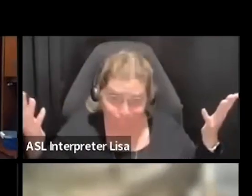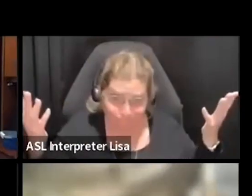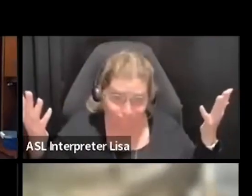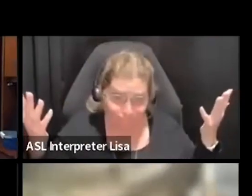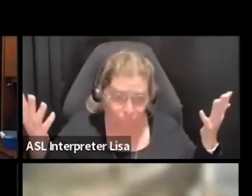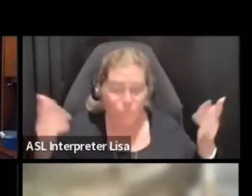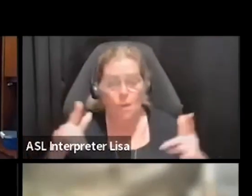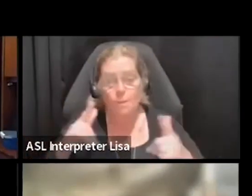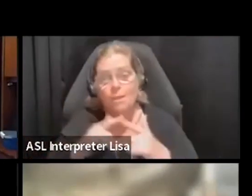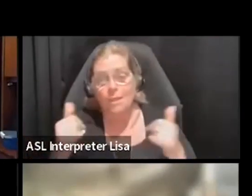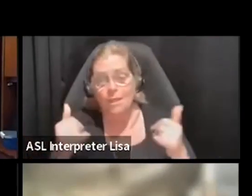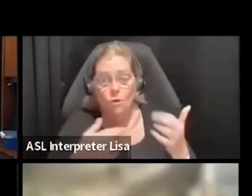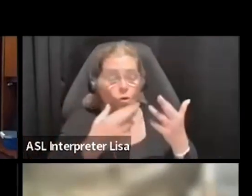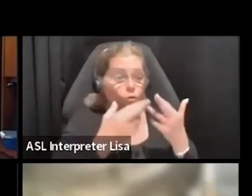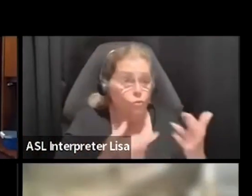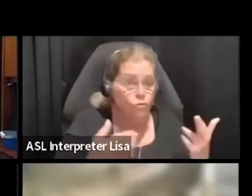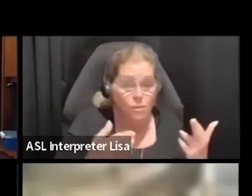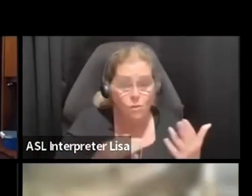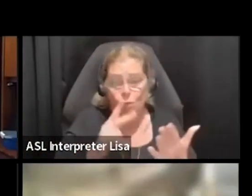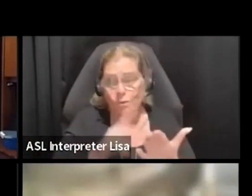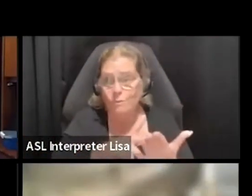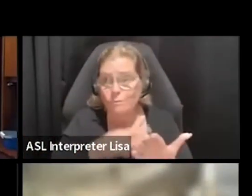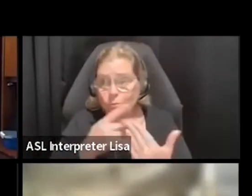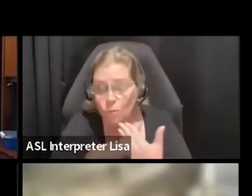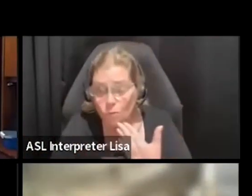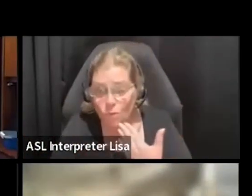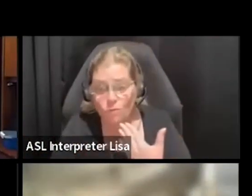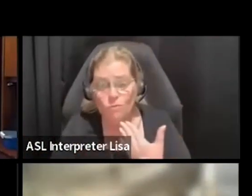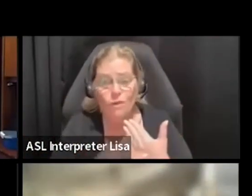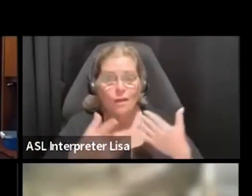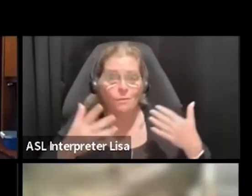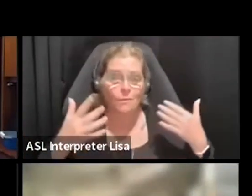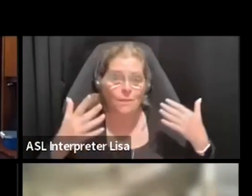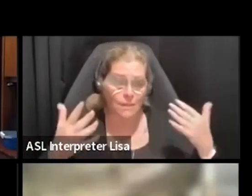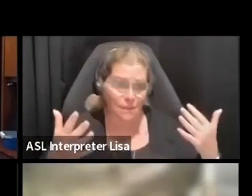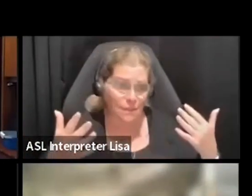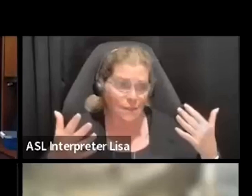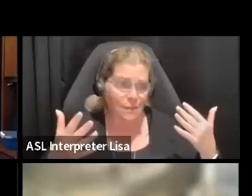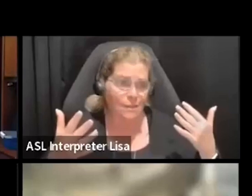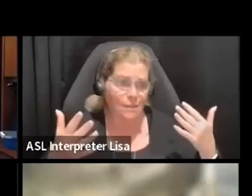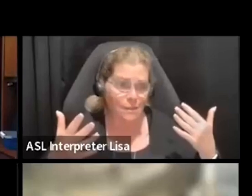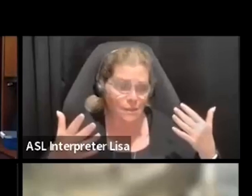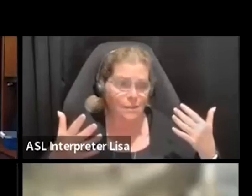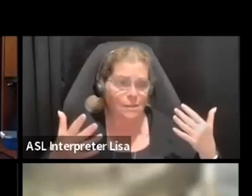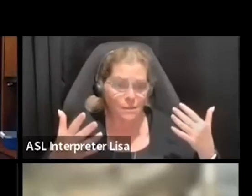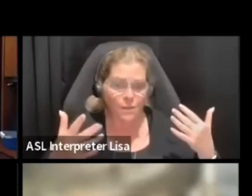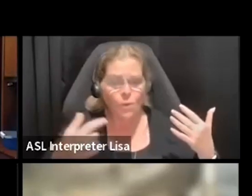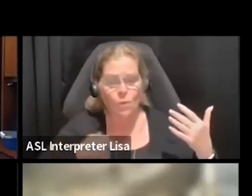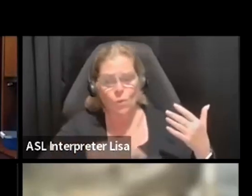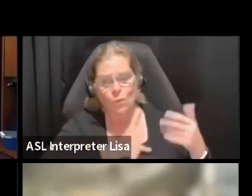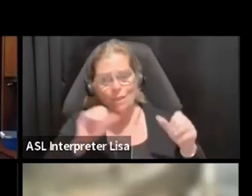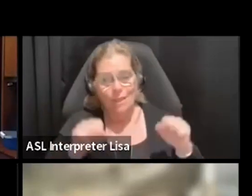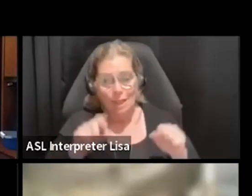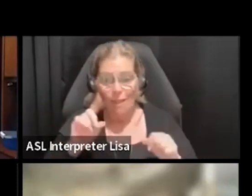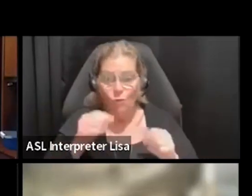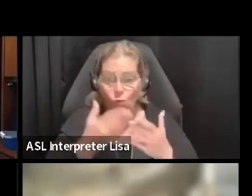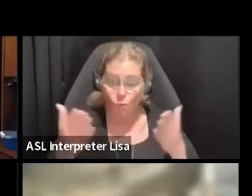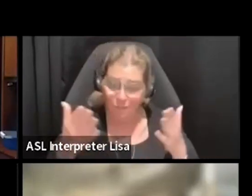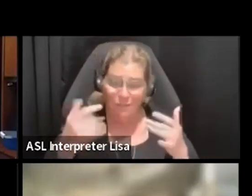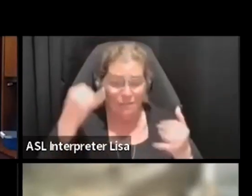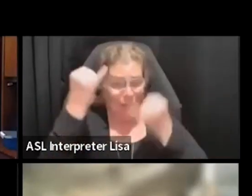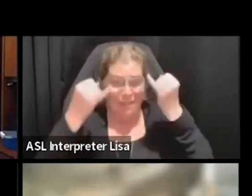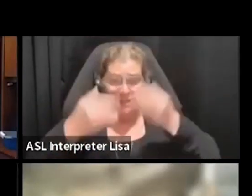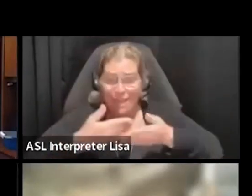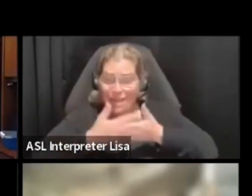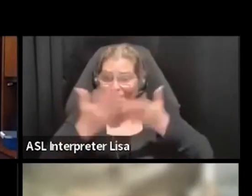and programs, there are things that can be done, and there's ideas out there about how